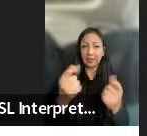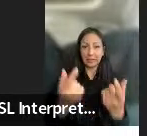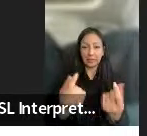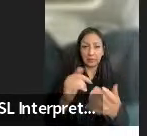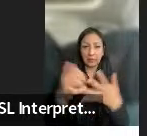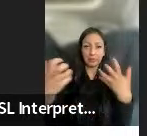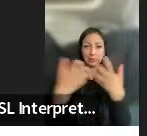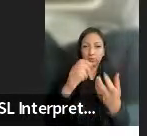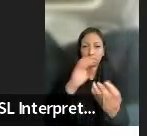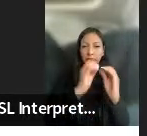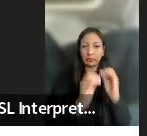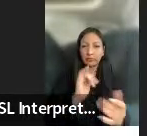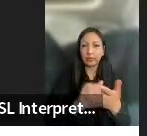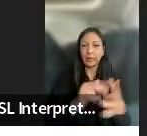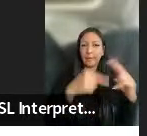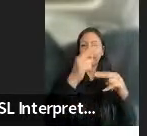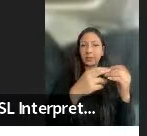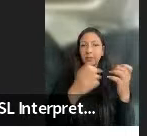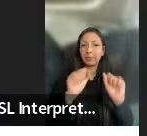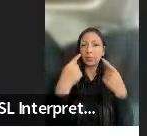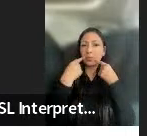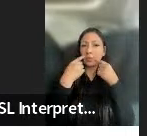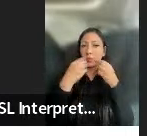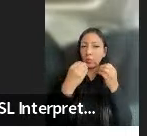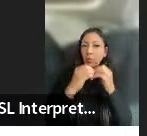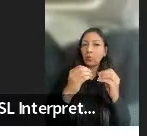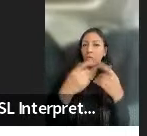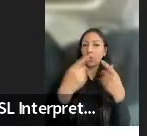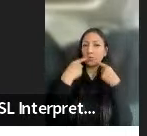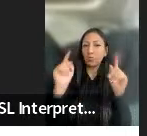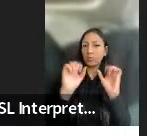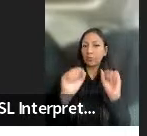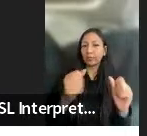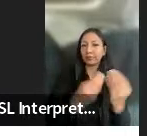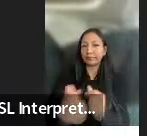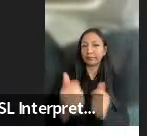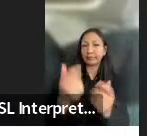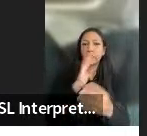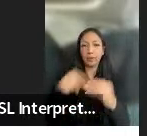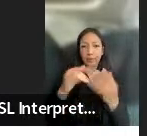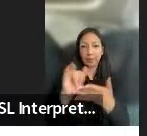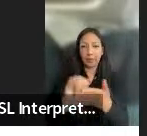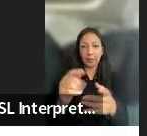city's buildings to become more efficient. I'll be talking a lot about that this evening.